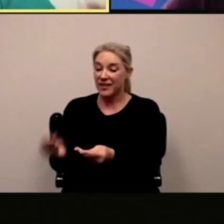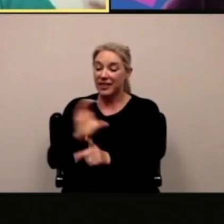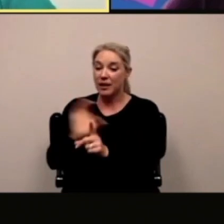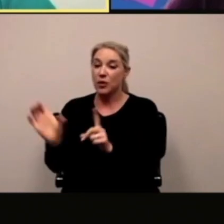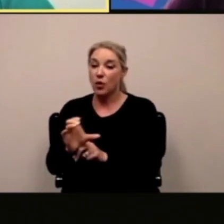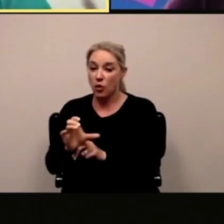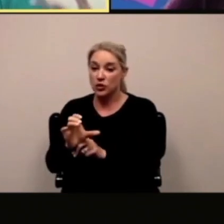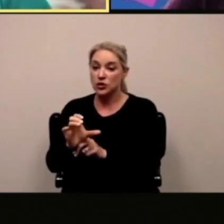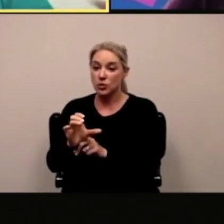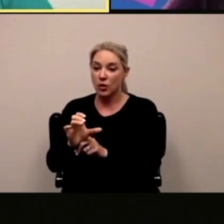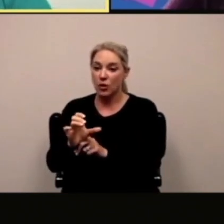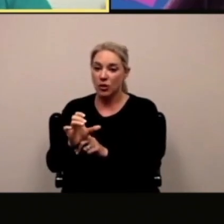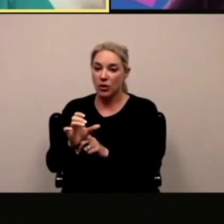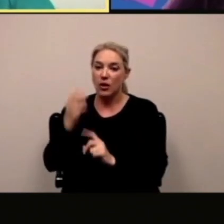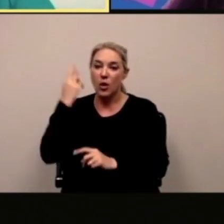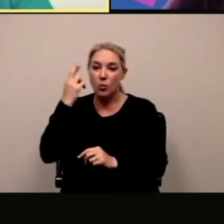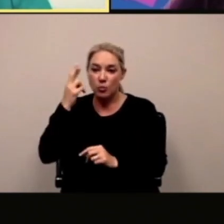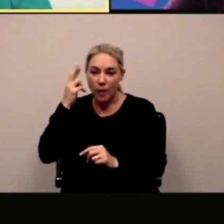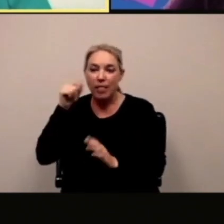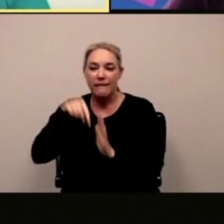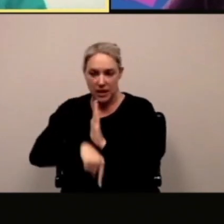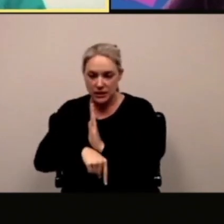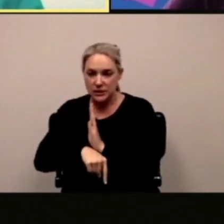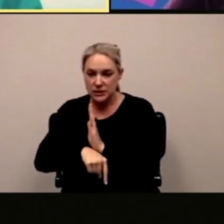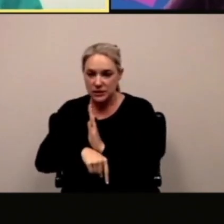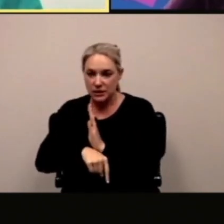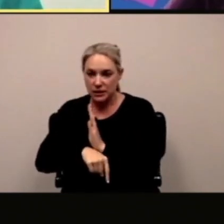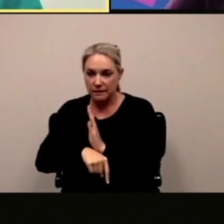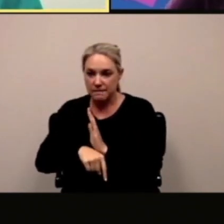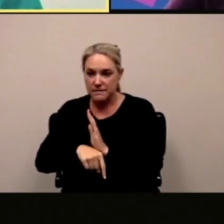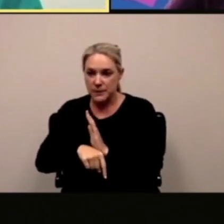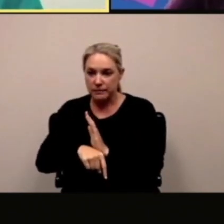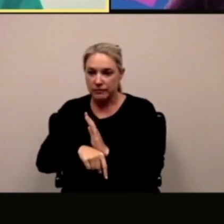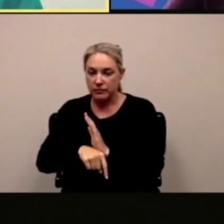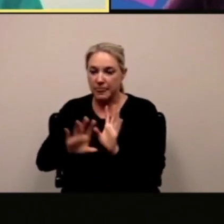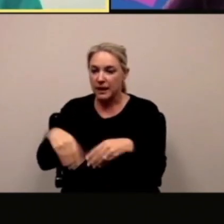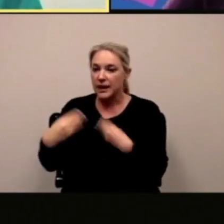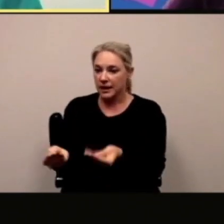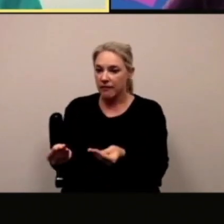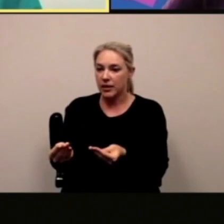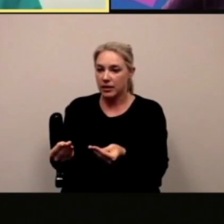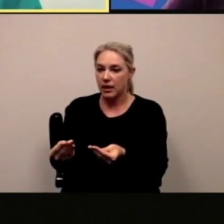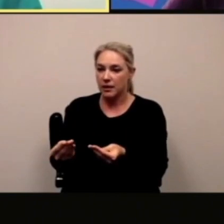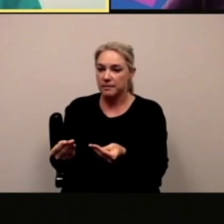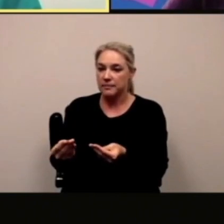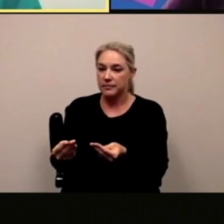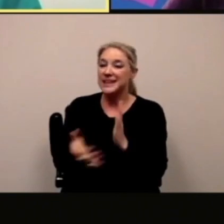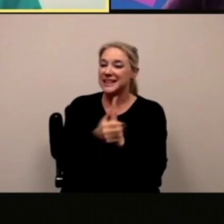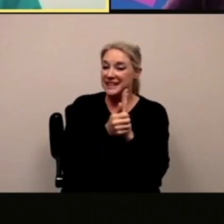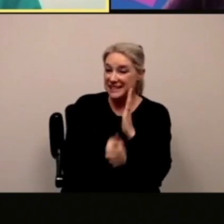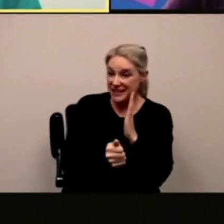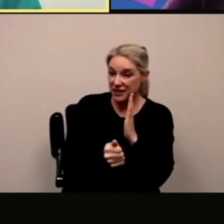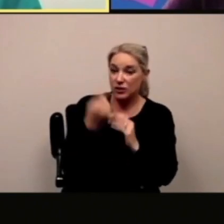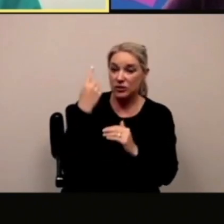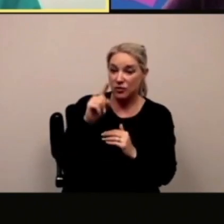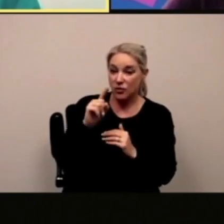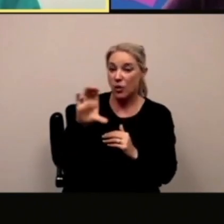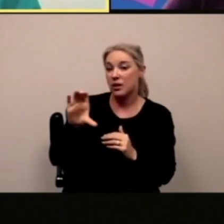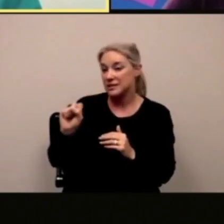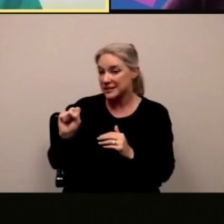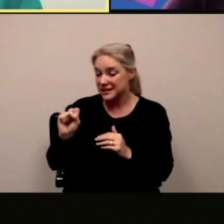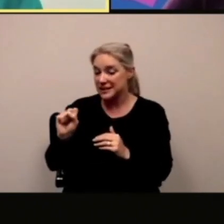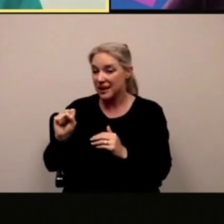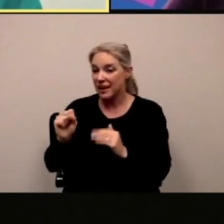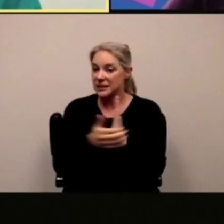relevance and the responsive pedagogy and content, making sure that they are getting the skills, so that if, computer science is something that they want to